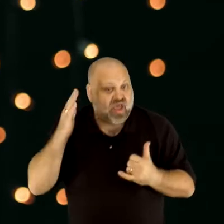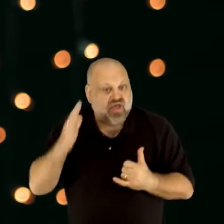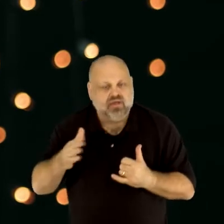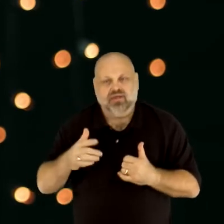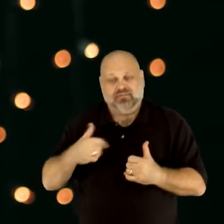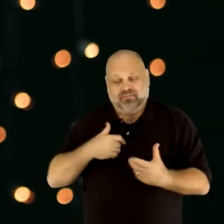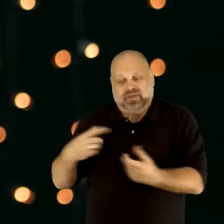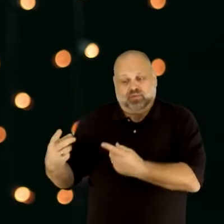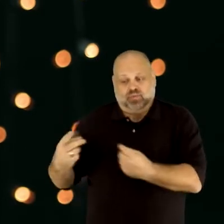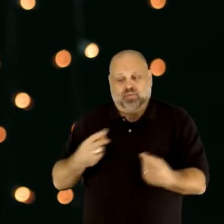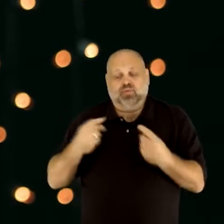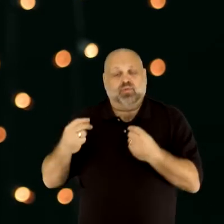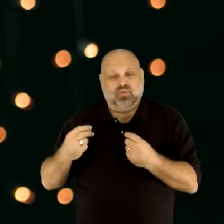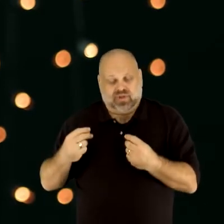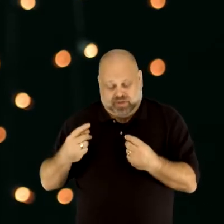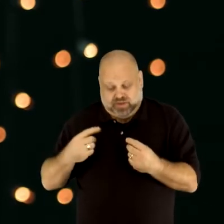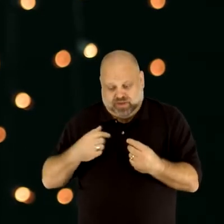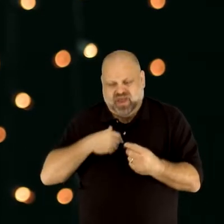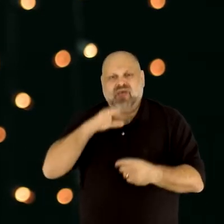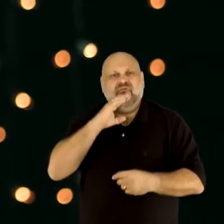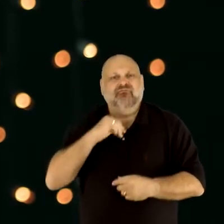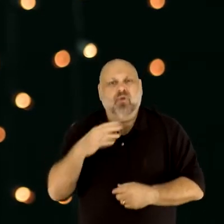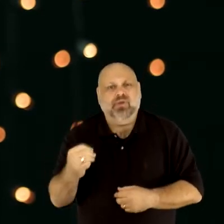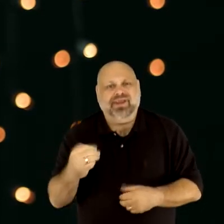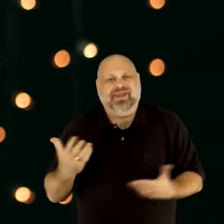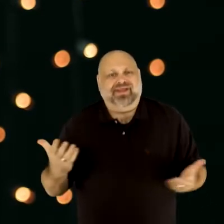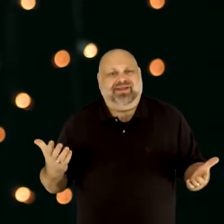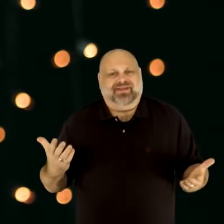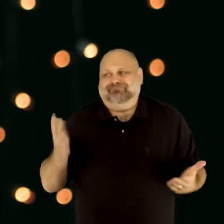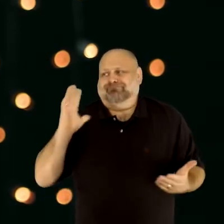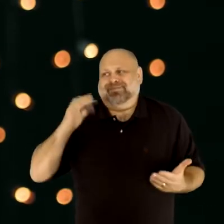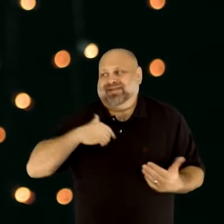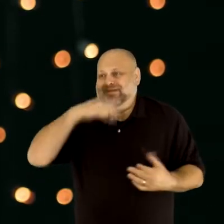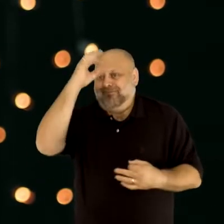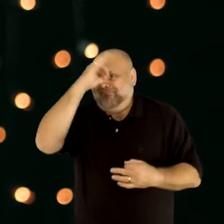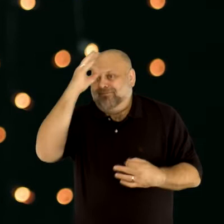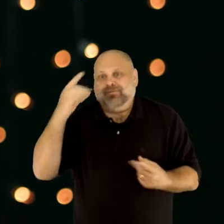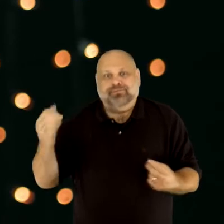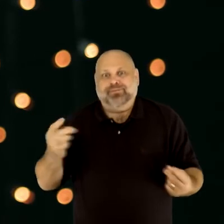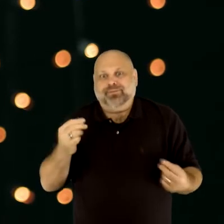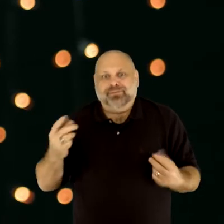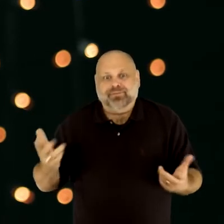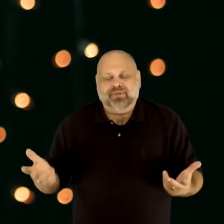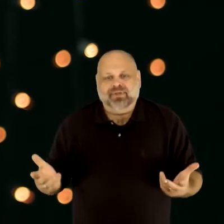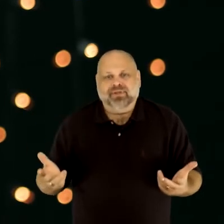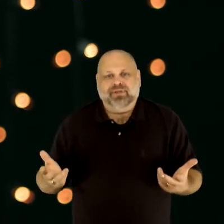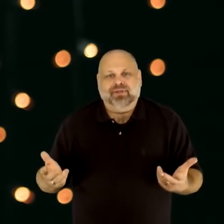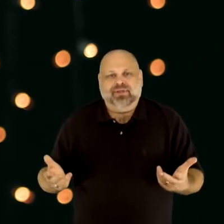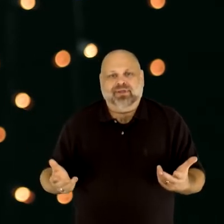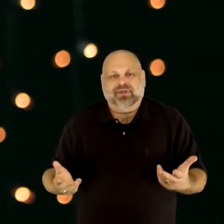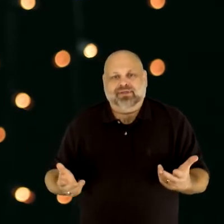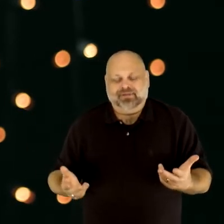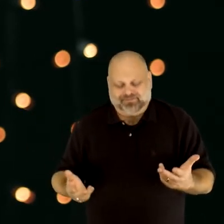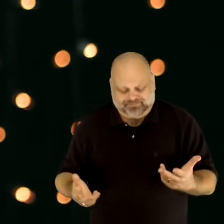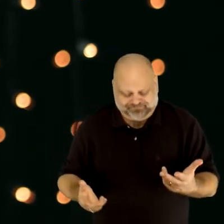So what did I do? I was 14. I didn't know what to do.